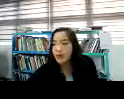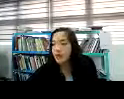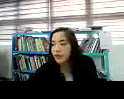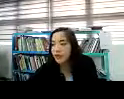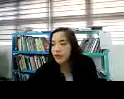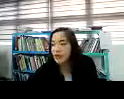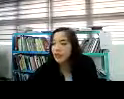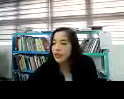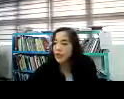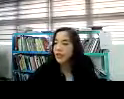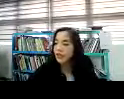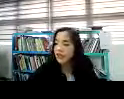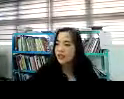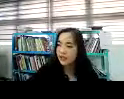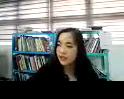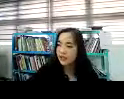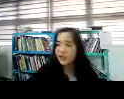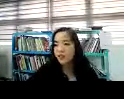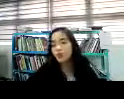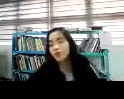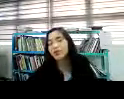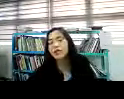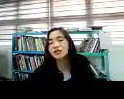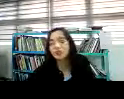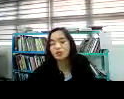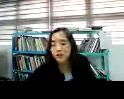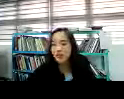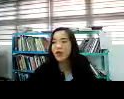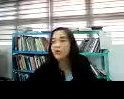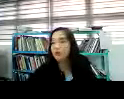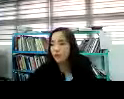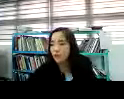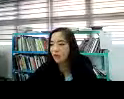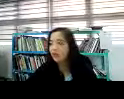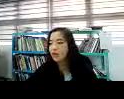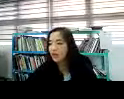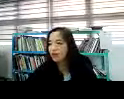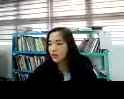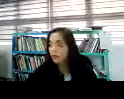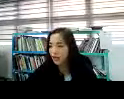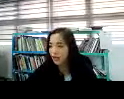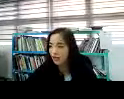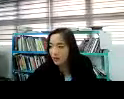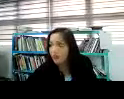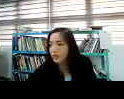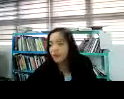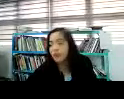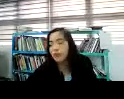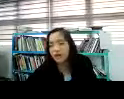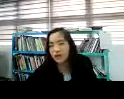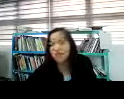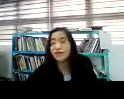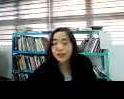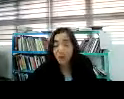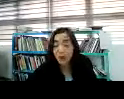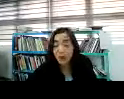topic. I-click natin si analytics. Kung gusto po natin is books lang, books naman. Kung non-print, non-print. And then we have